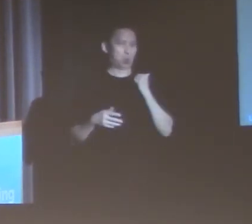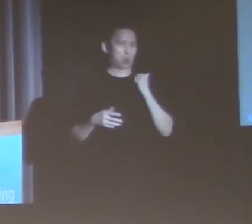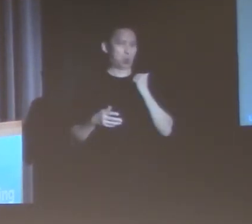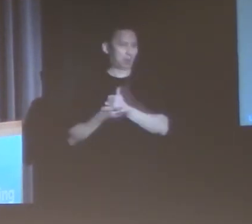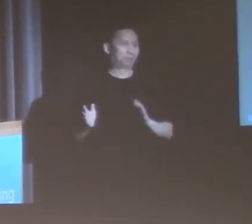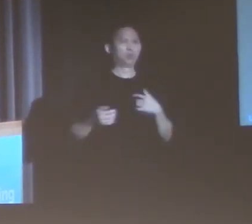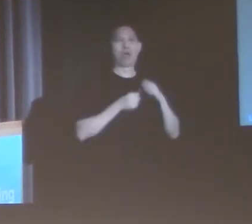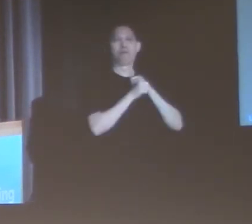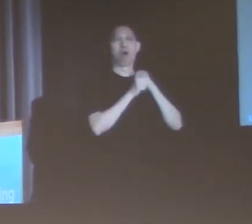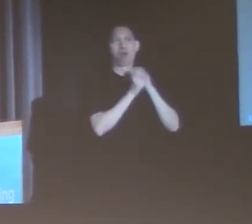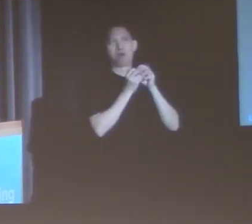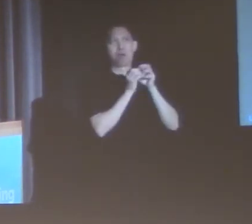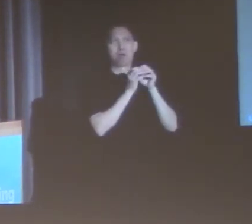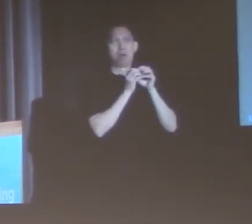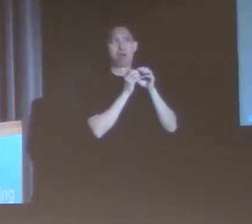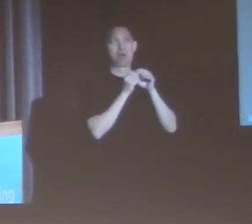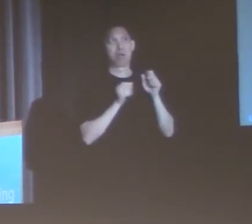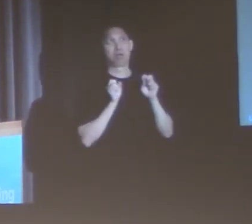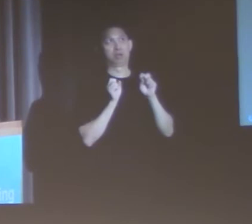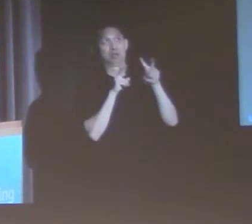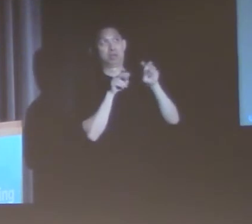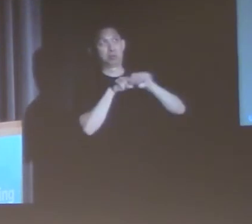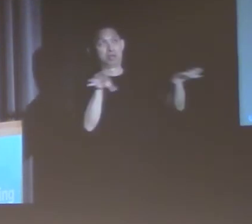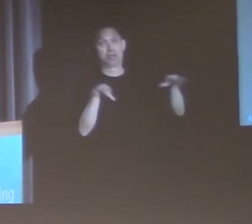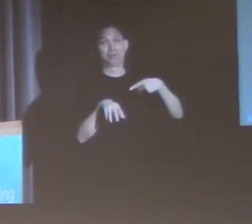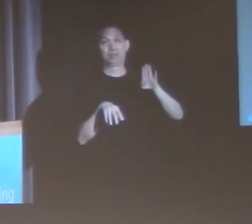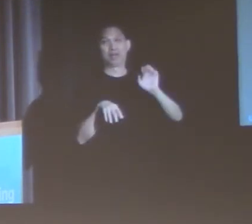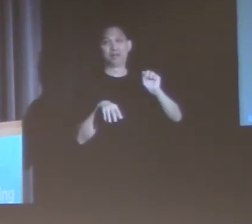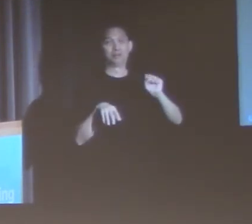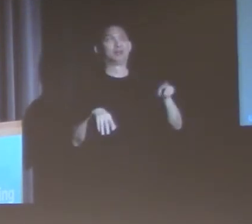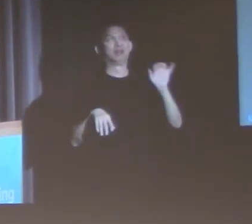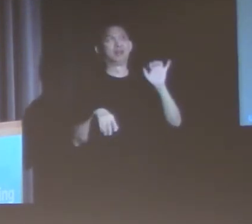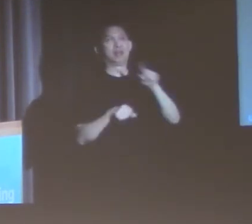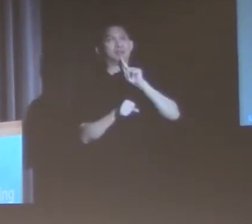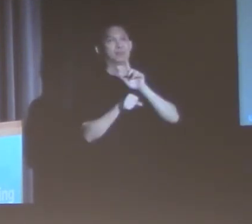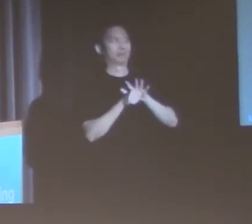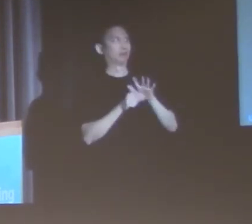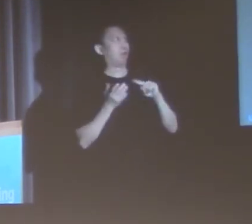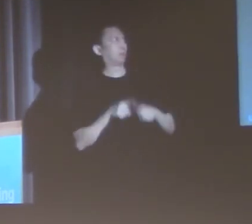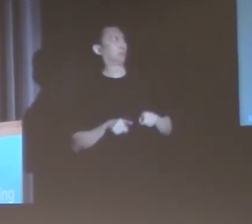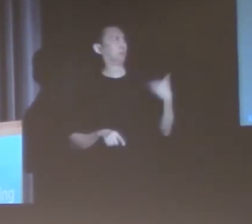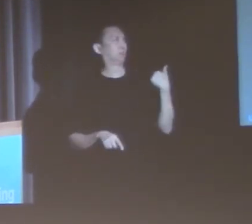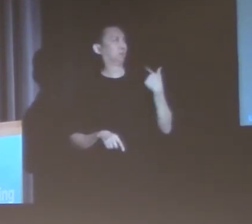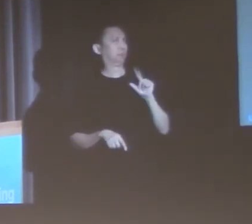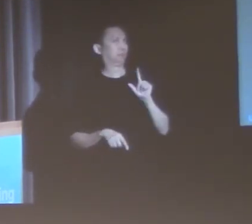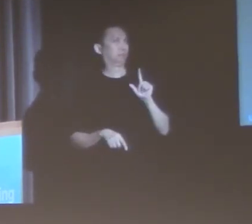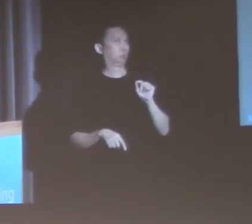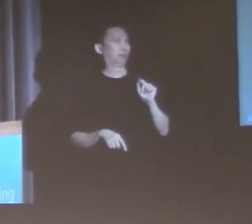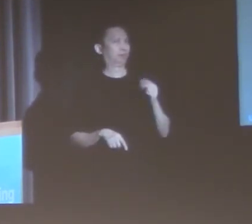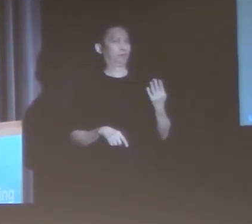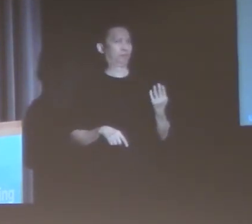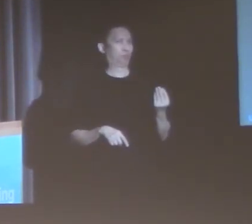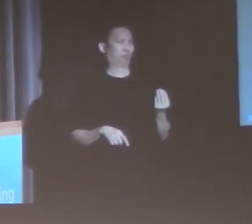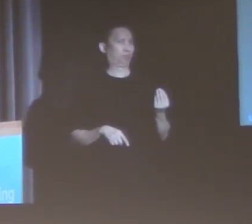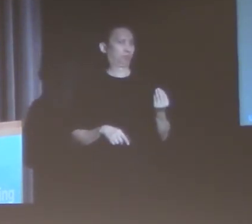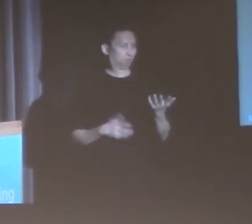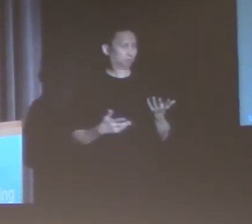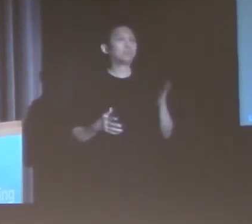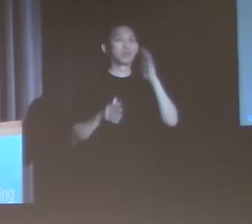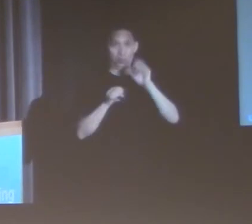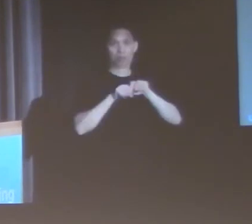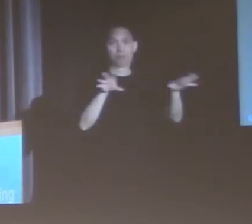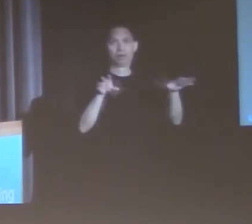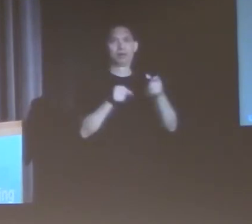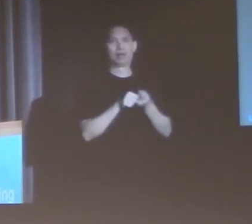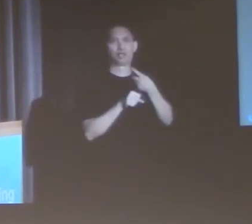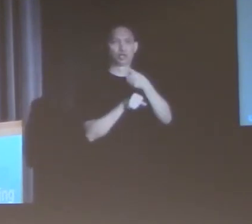that. And that commitment was like way early on, like in 2014 or something. And so it's going to broadcast next year. He's going to